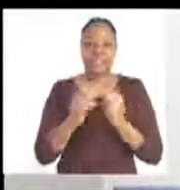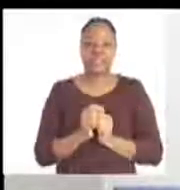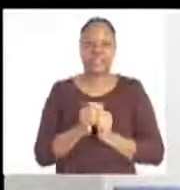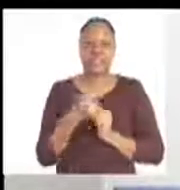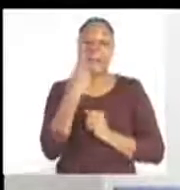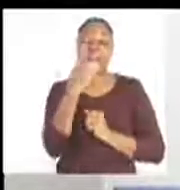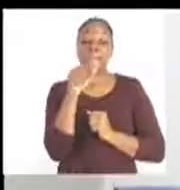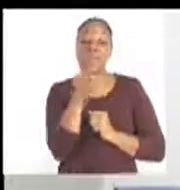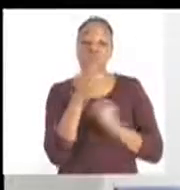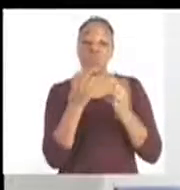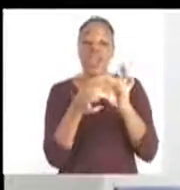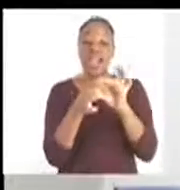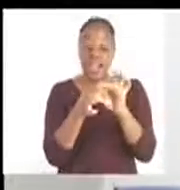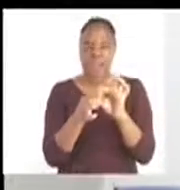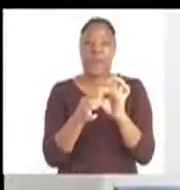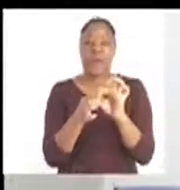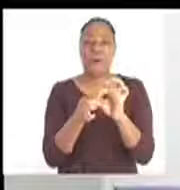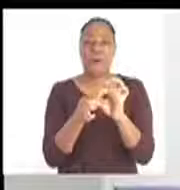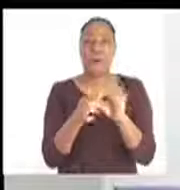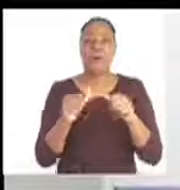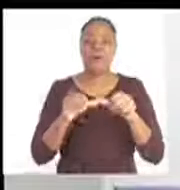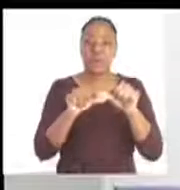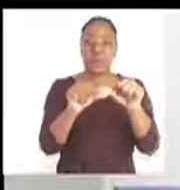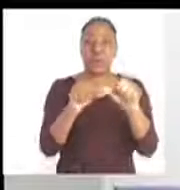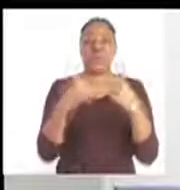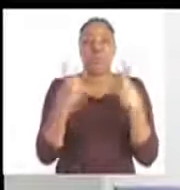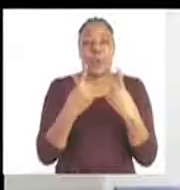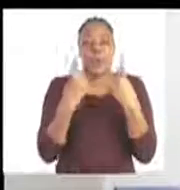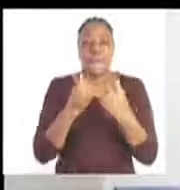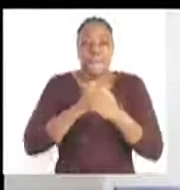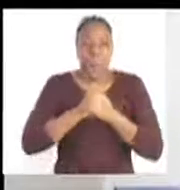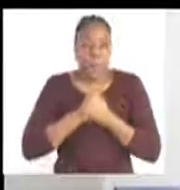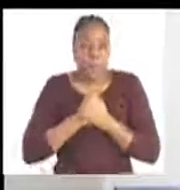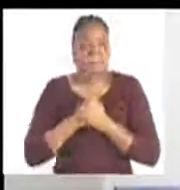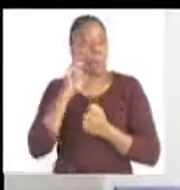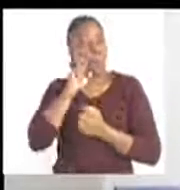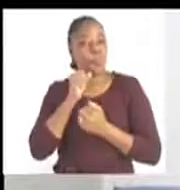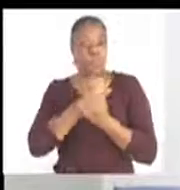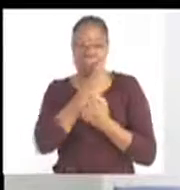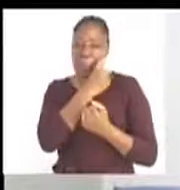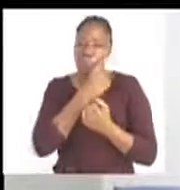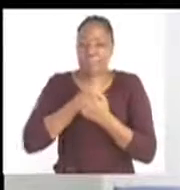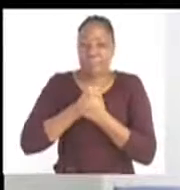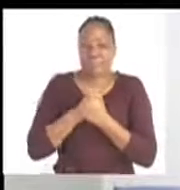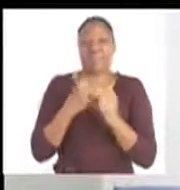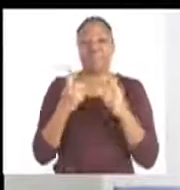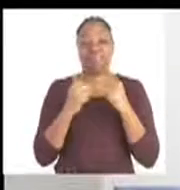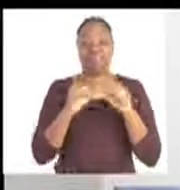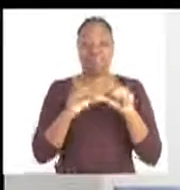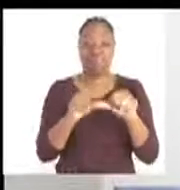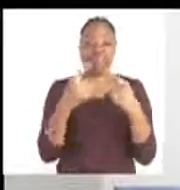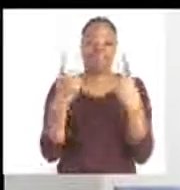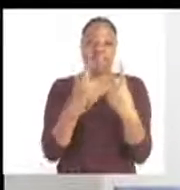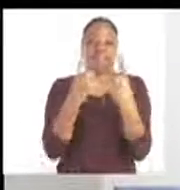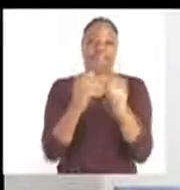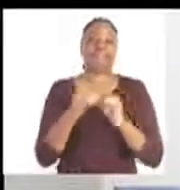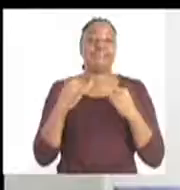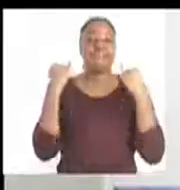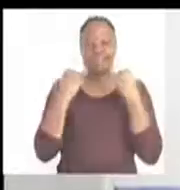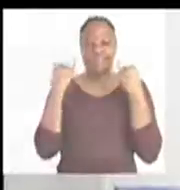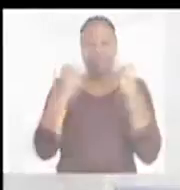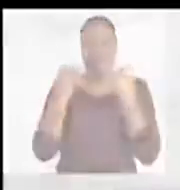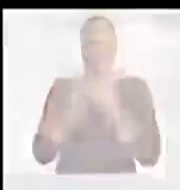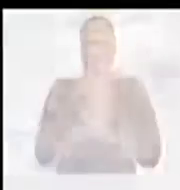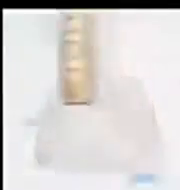grandmother, grandfather, everyone in the family. And make sure that you count your dots. Have fun, and I hope you